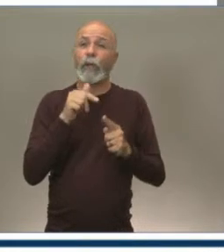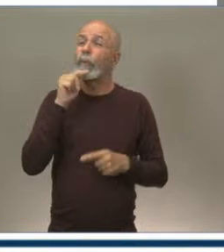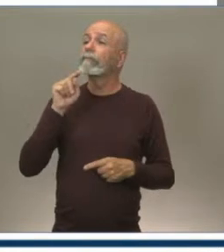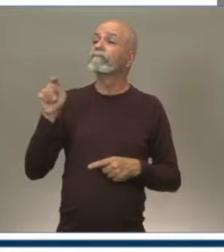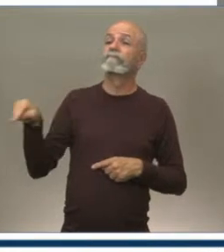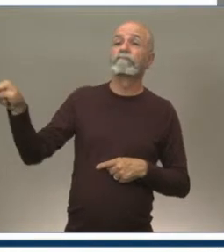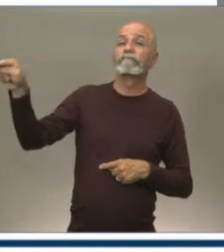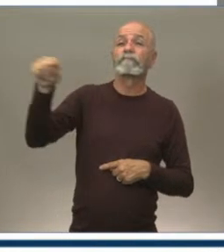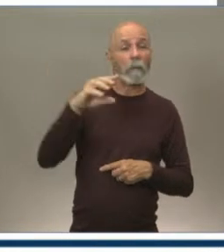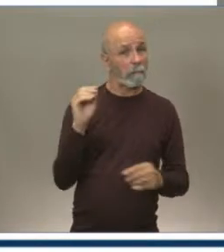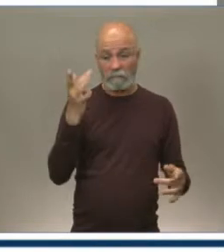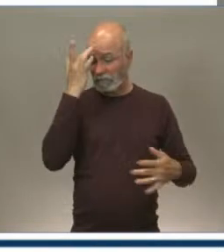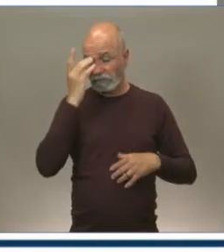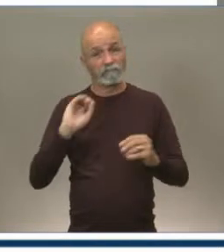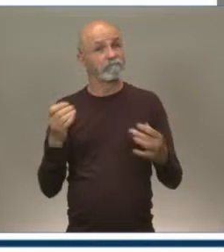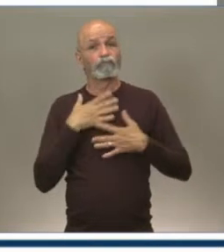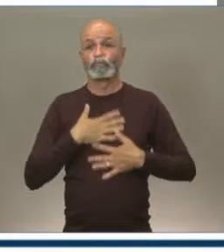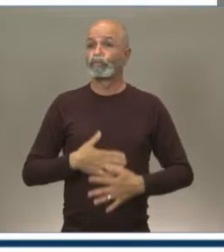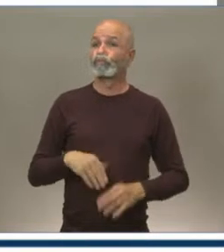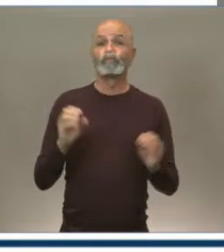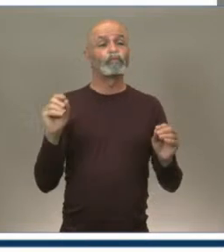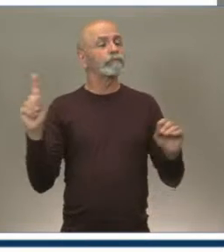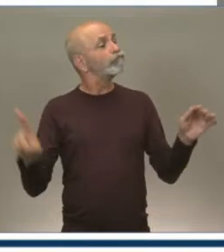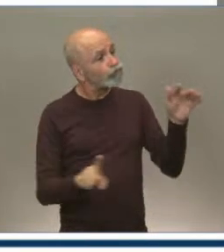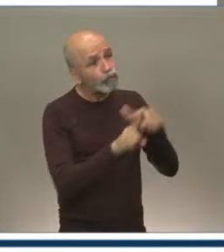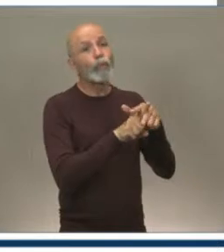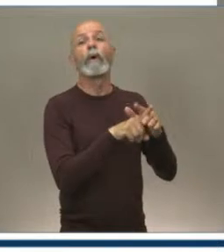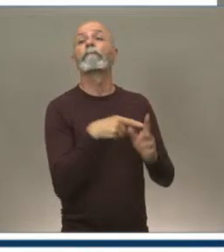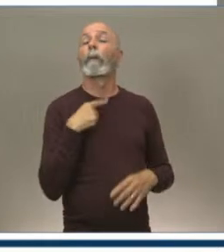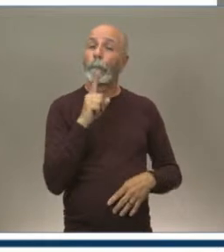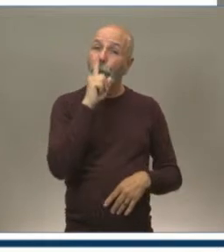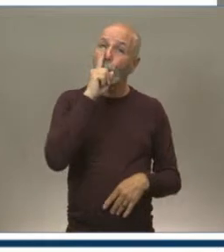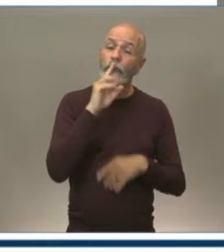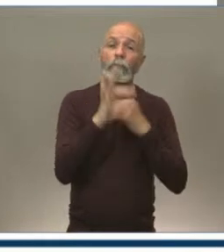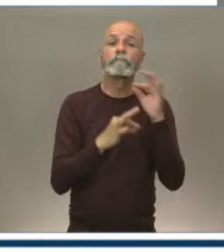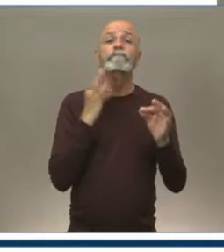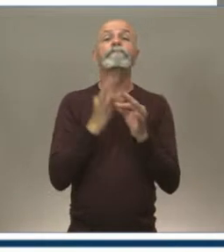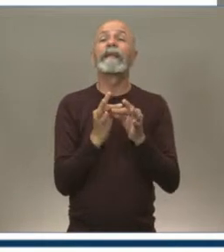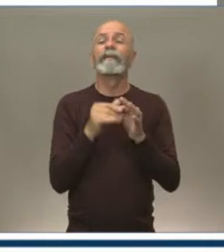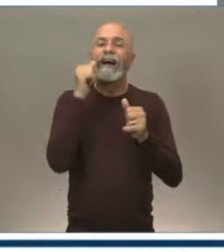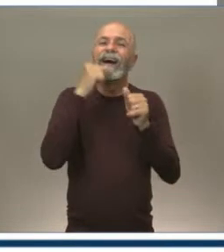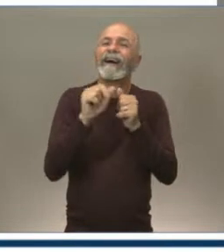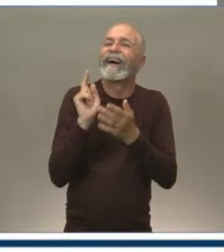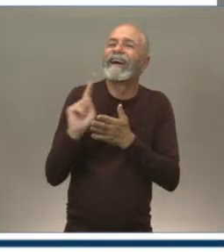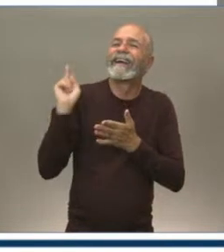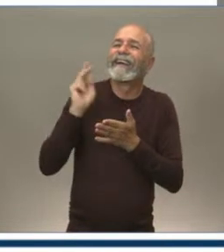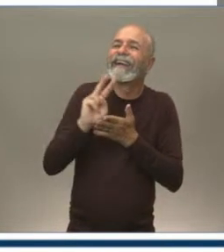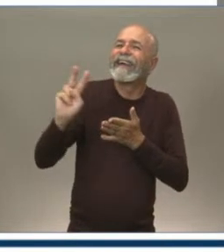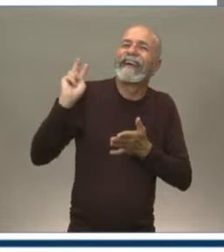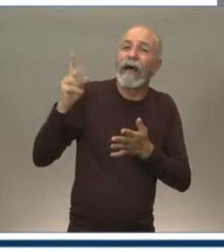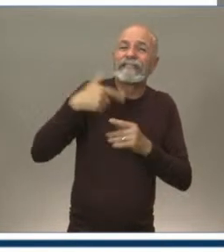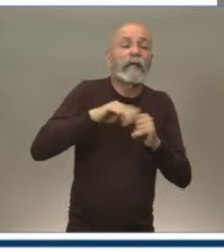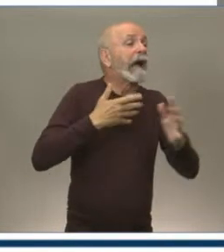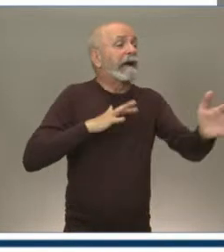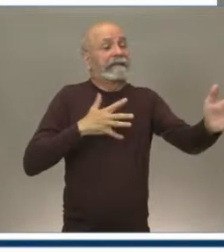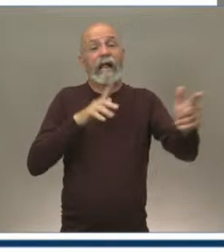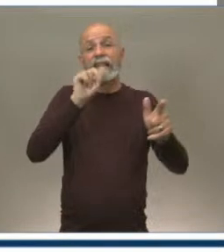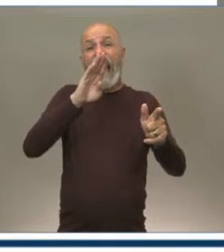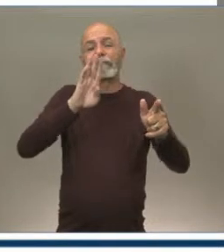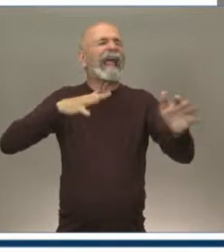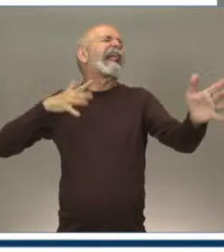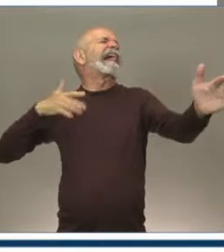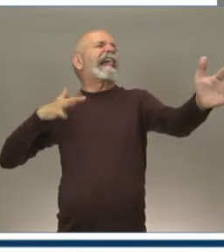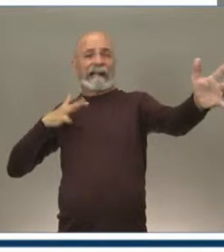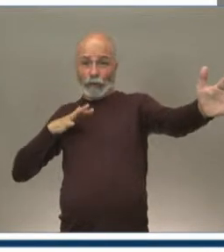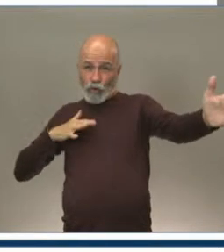tested. And I know that we told you a couple of weeks ago that we had a backlog, and that people with no symptoms needed to go to a